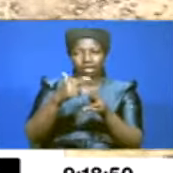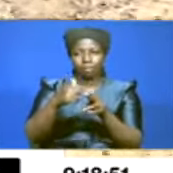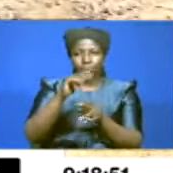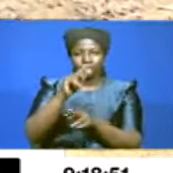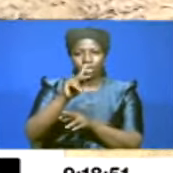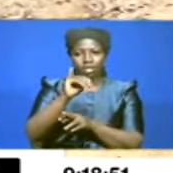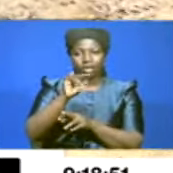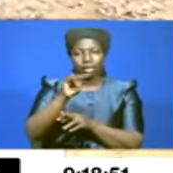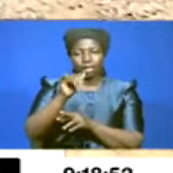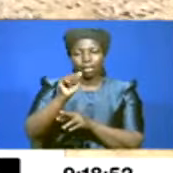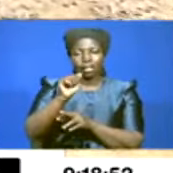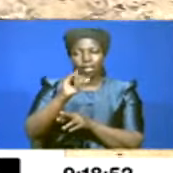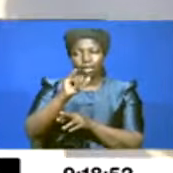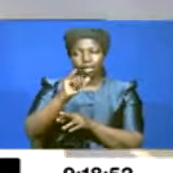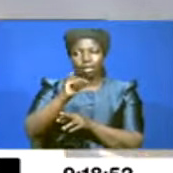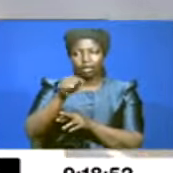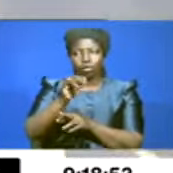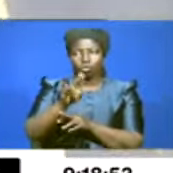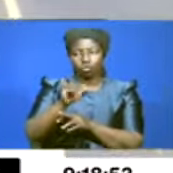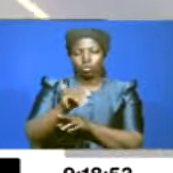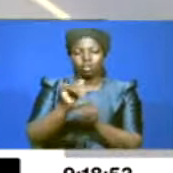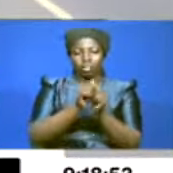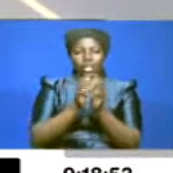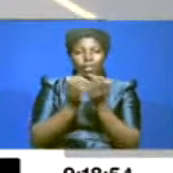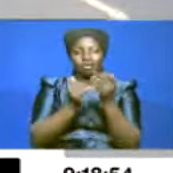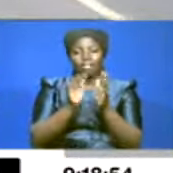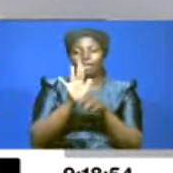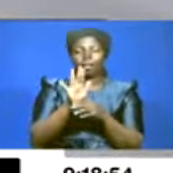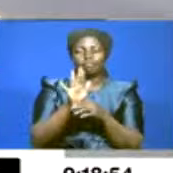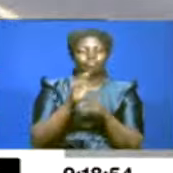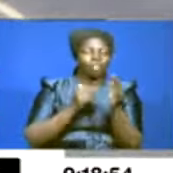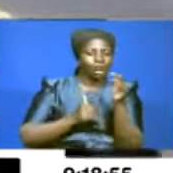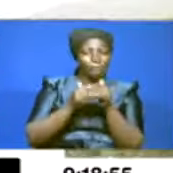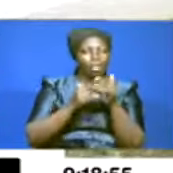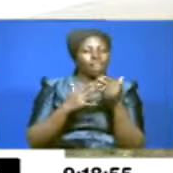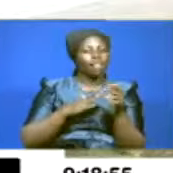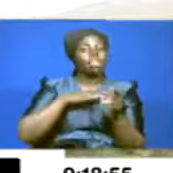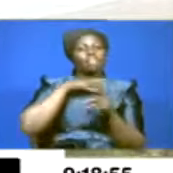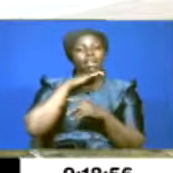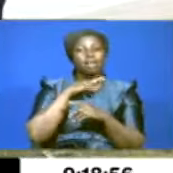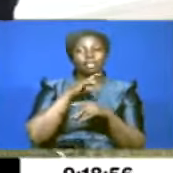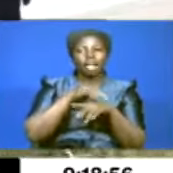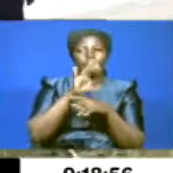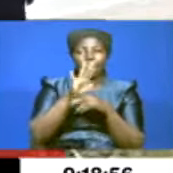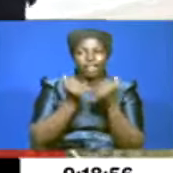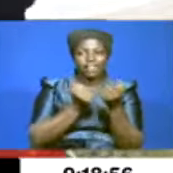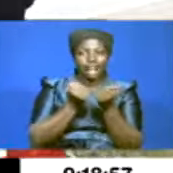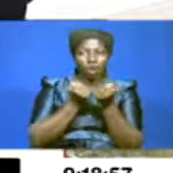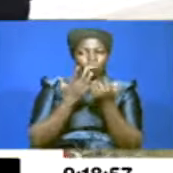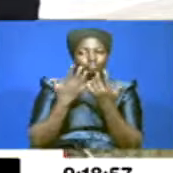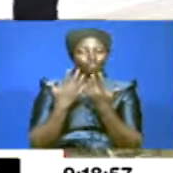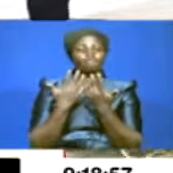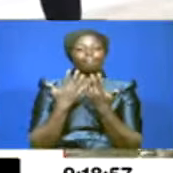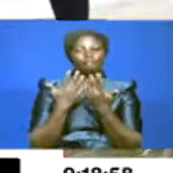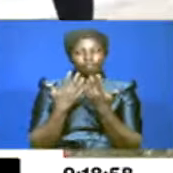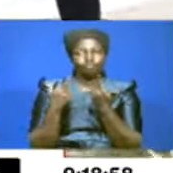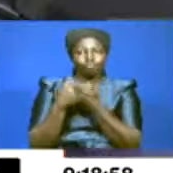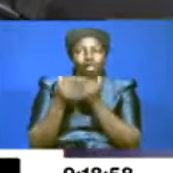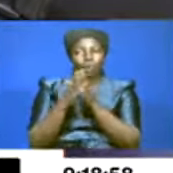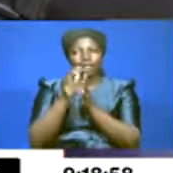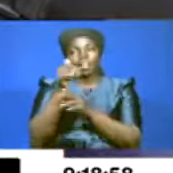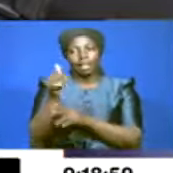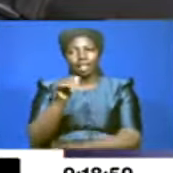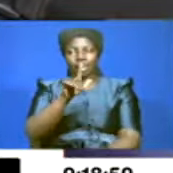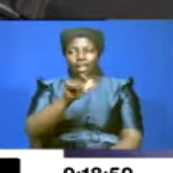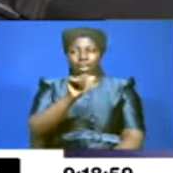driver escaped death narrowly when his car collided with another one in Rukuma area in Larry along the busy Nairobi-Nakuru